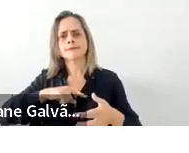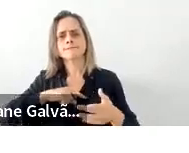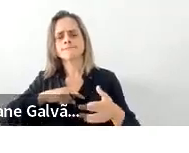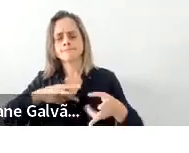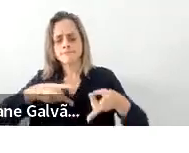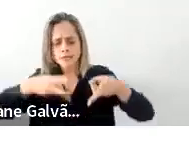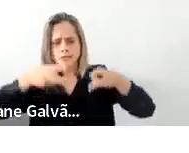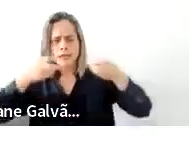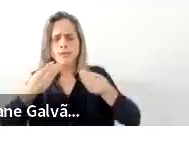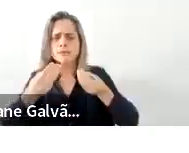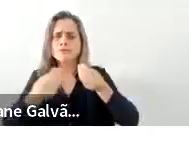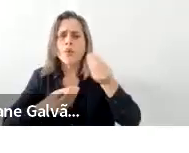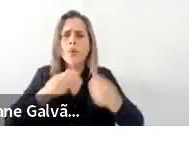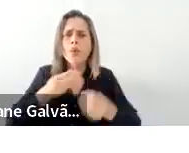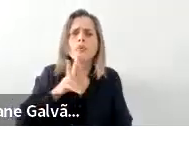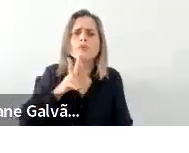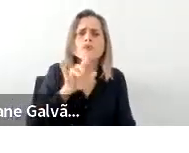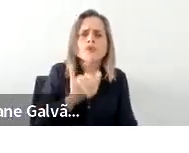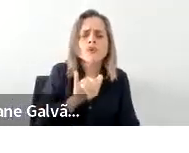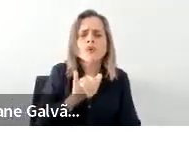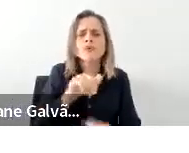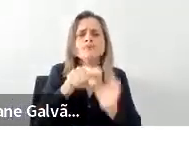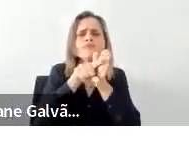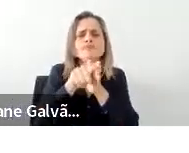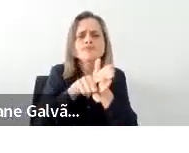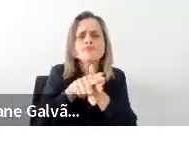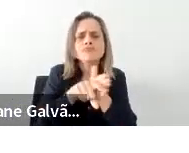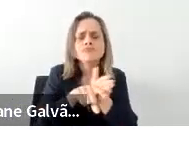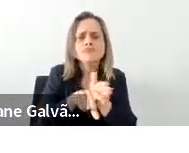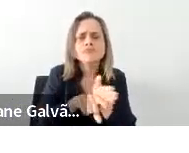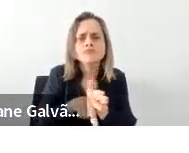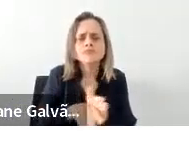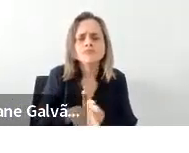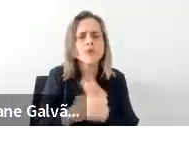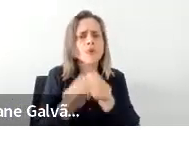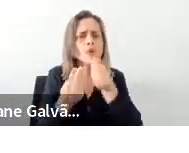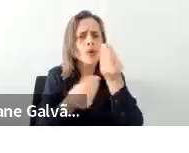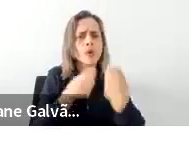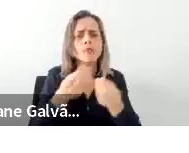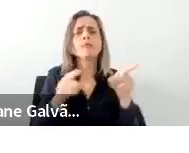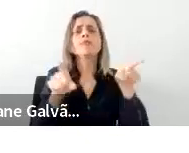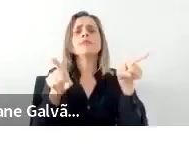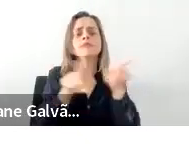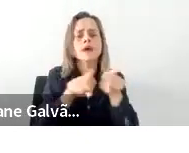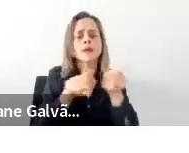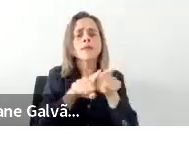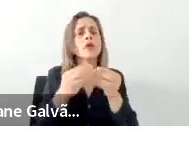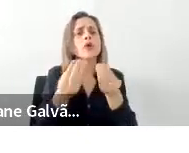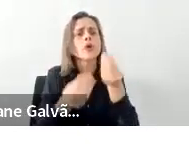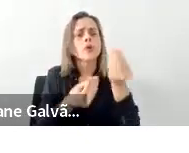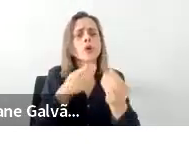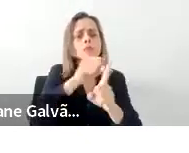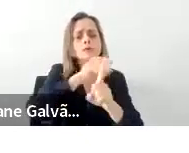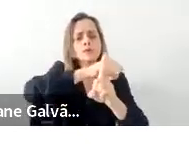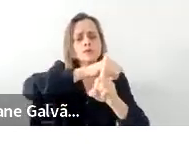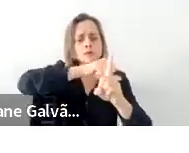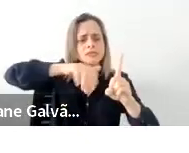the contributions that they were able to make in that very, in the changing